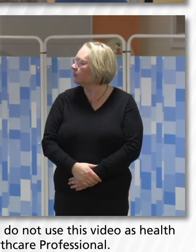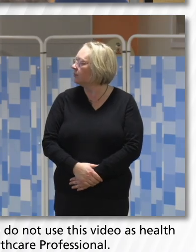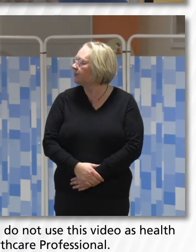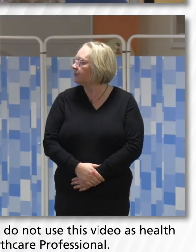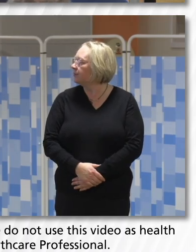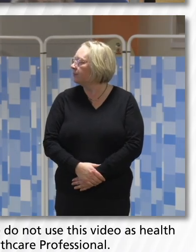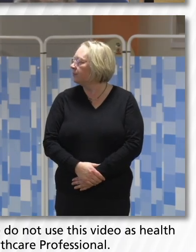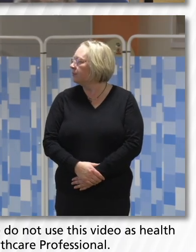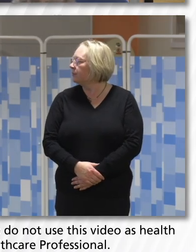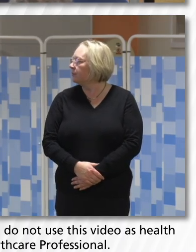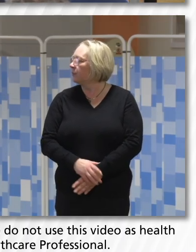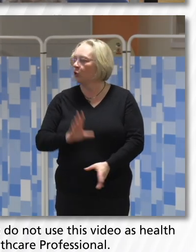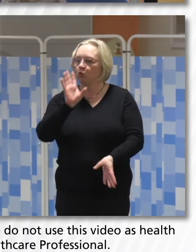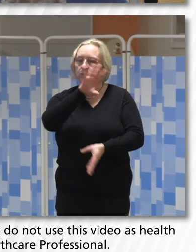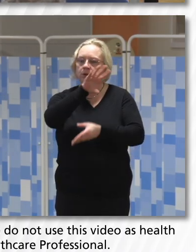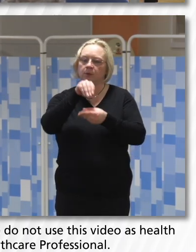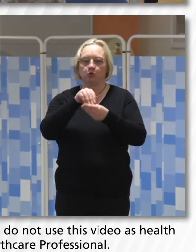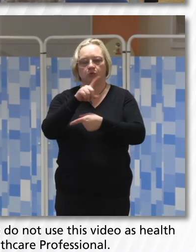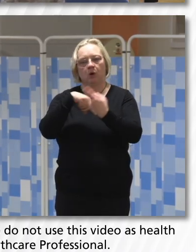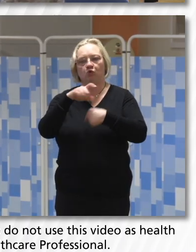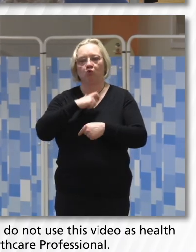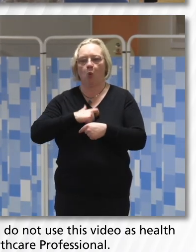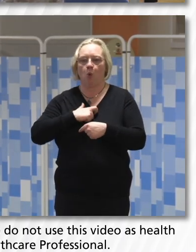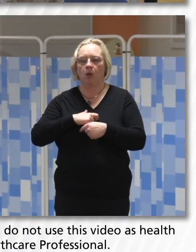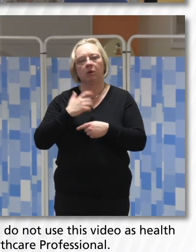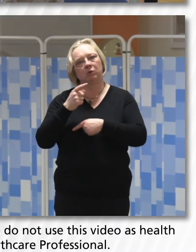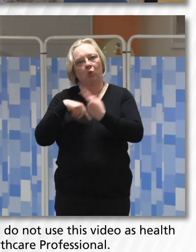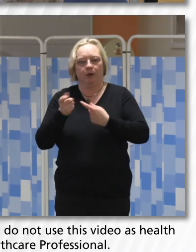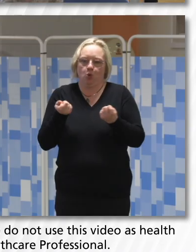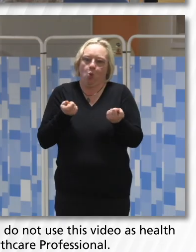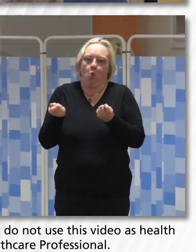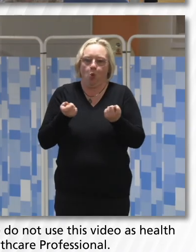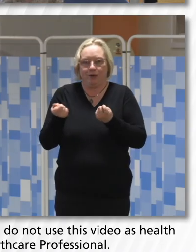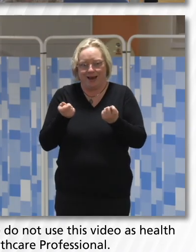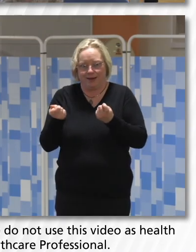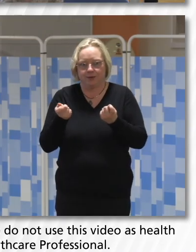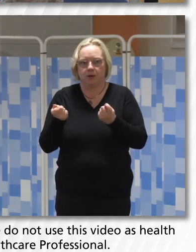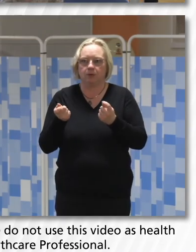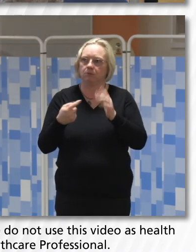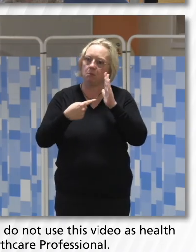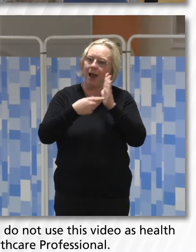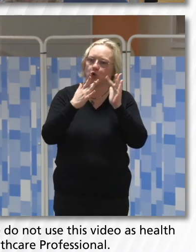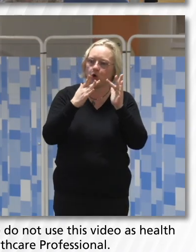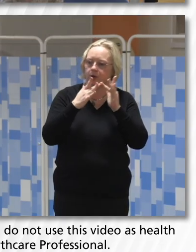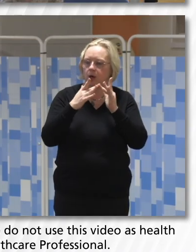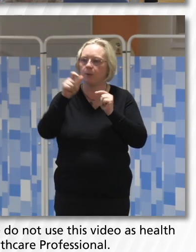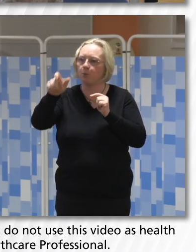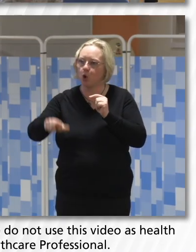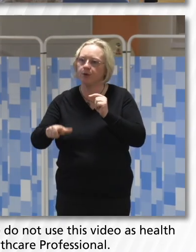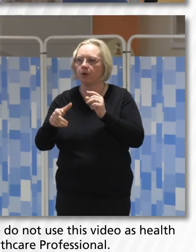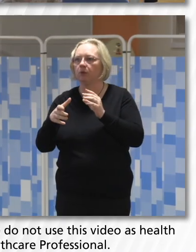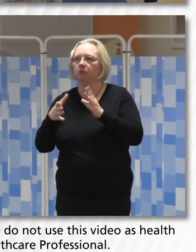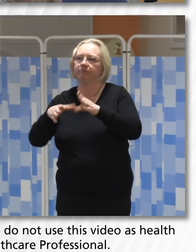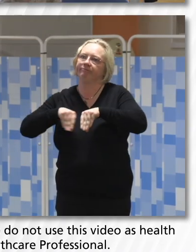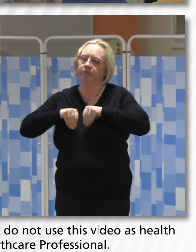So basically, to summarise, our role is to act as an overall coordinator and our main point of contact with person with Parkinson's disease within all